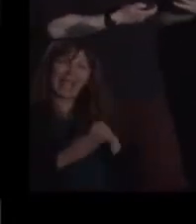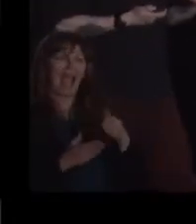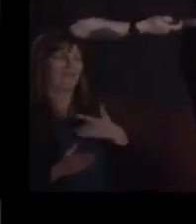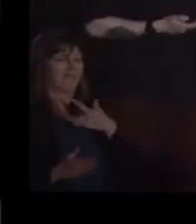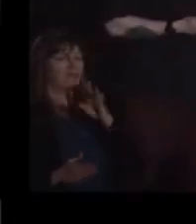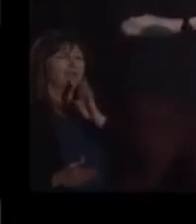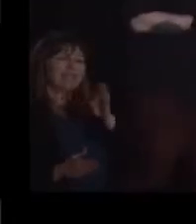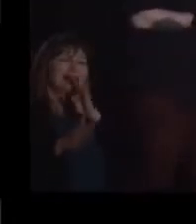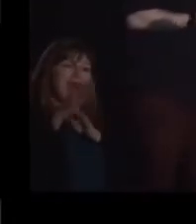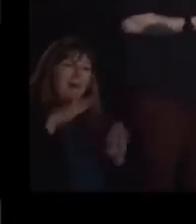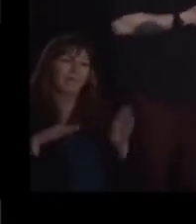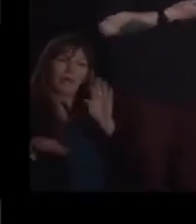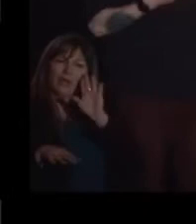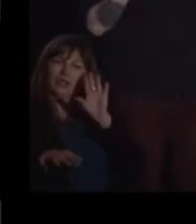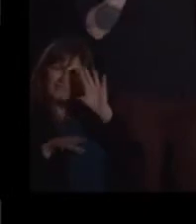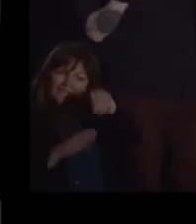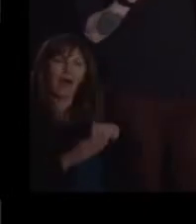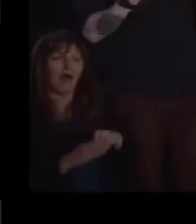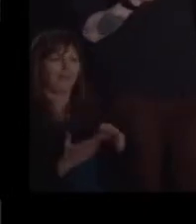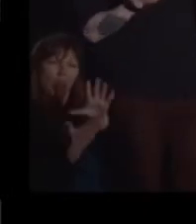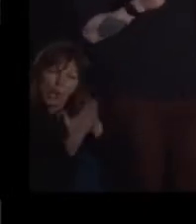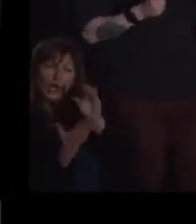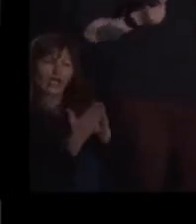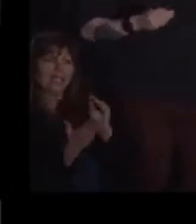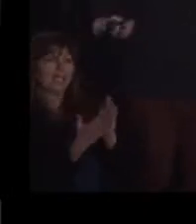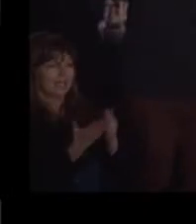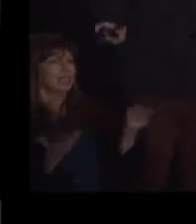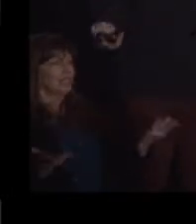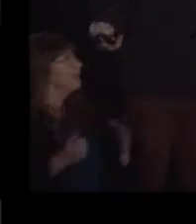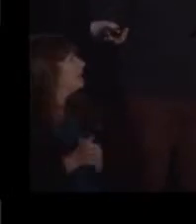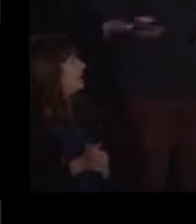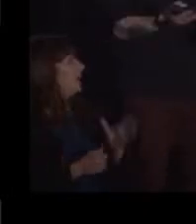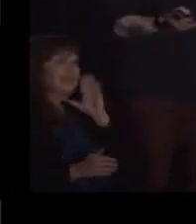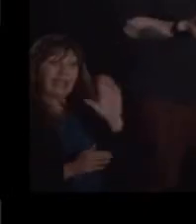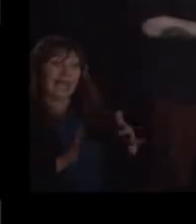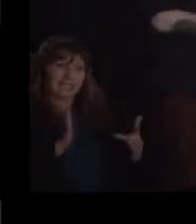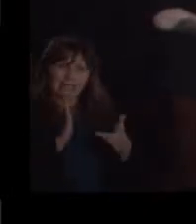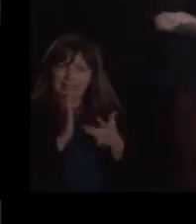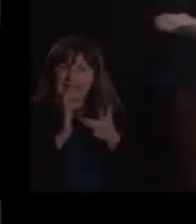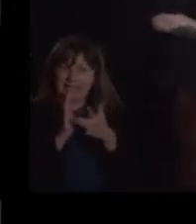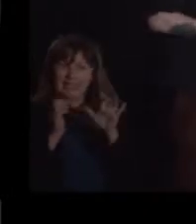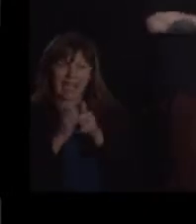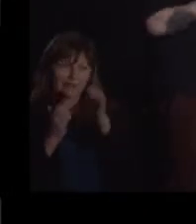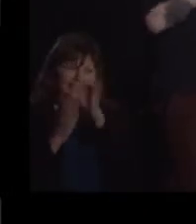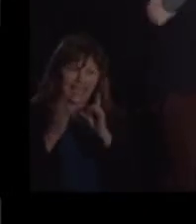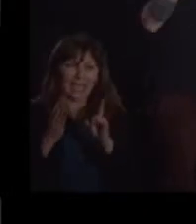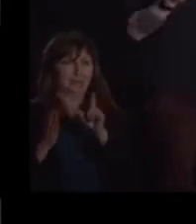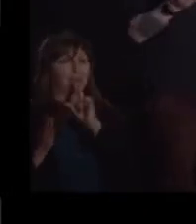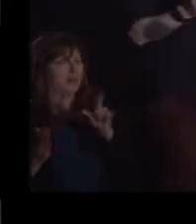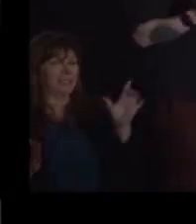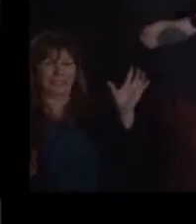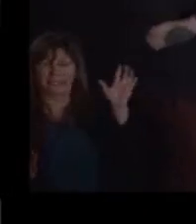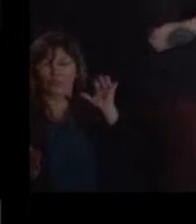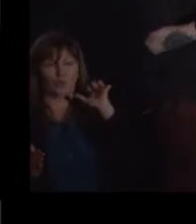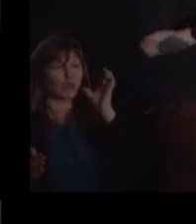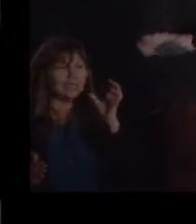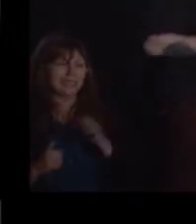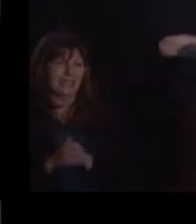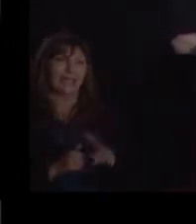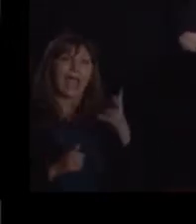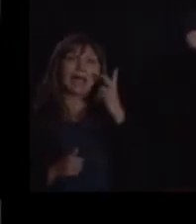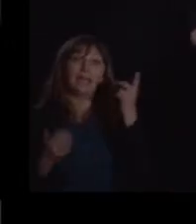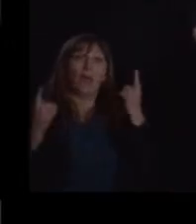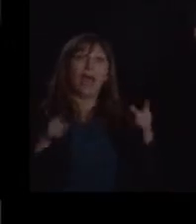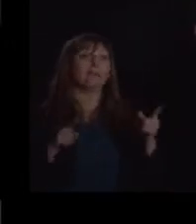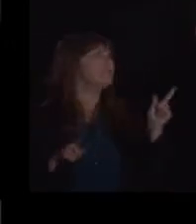humbling, lovely thing to be involved in. And you're just learning the whole time. Like, the technique was mad. I would design them in vector graphics, and then what happens